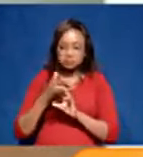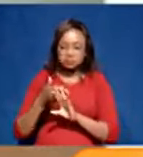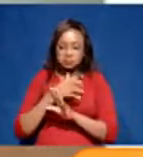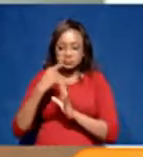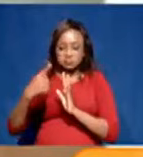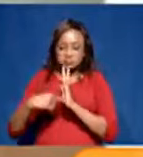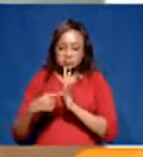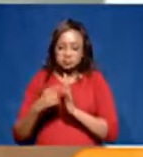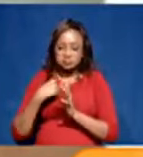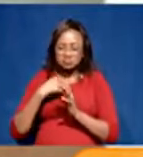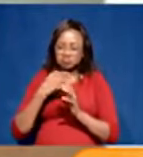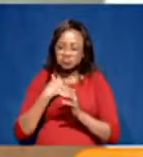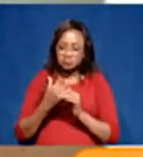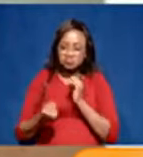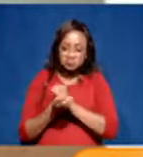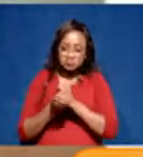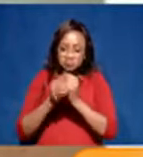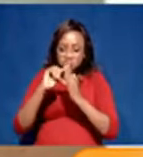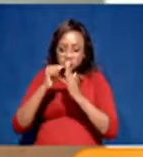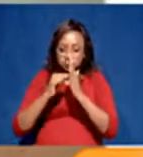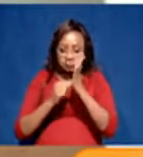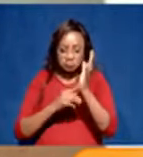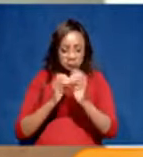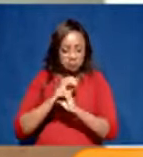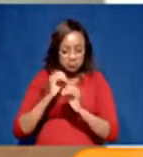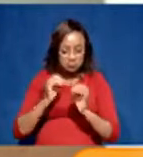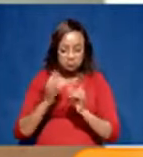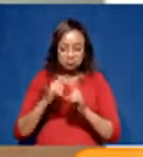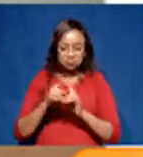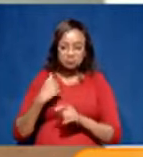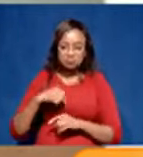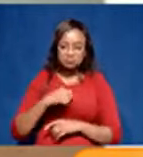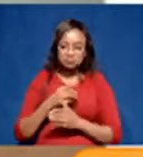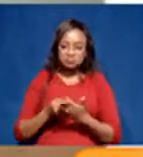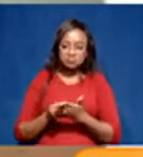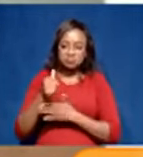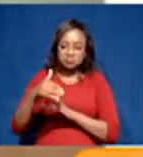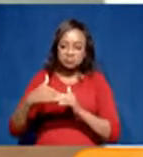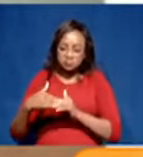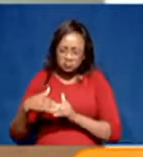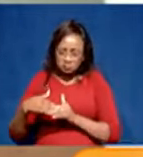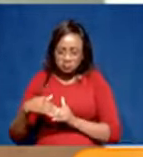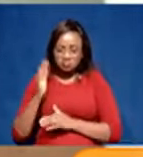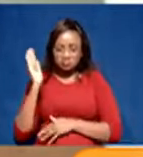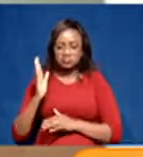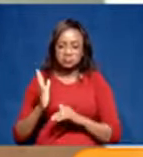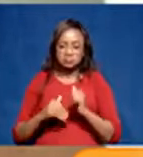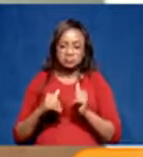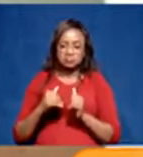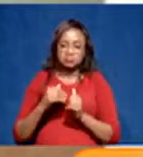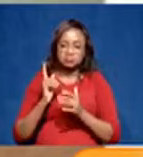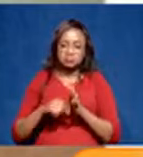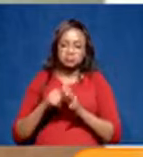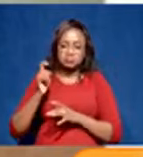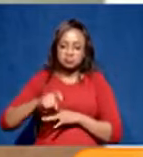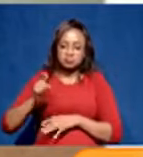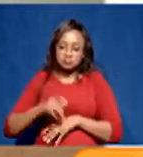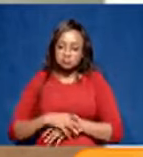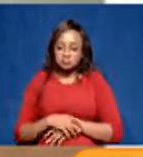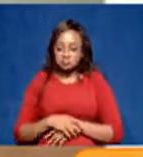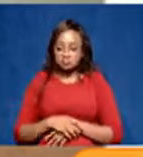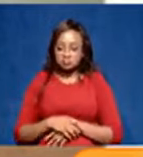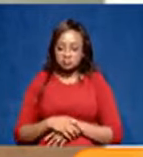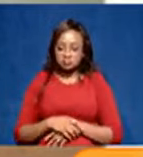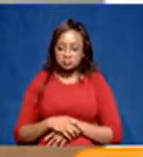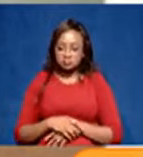into details. What I can tell Kenyans is that we overpaid for those equipments. That I can confirm to Kenyans.